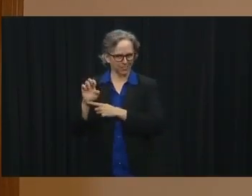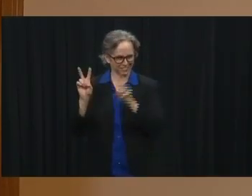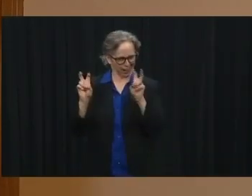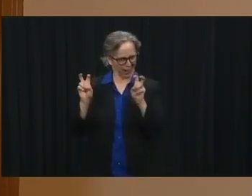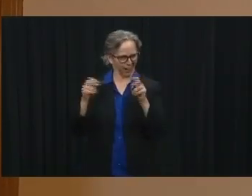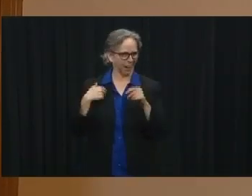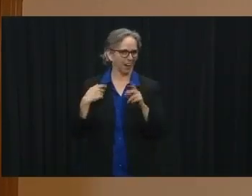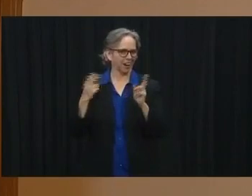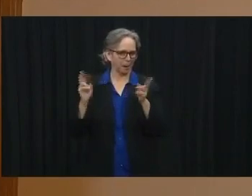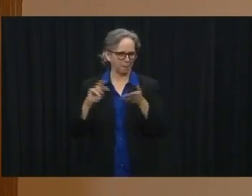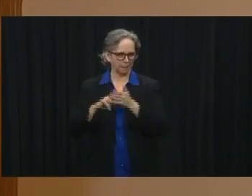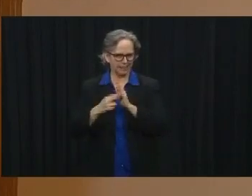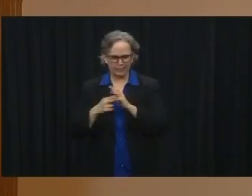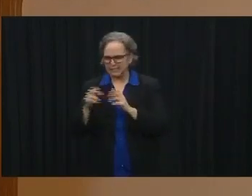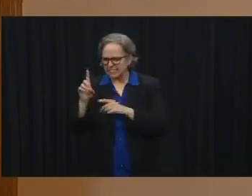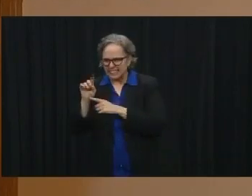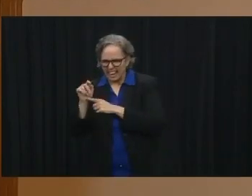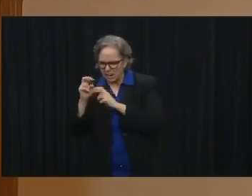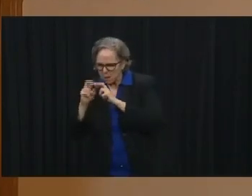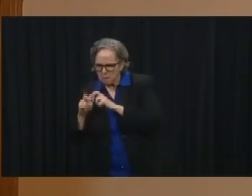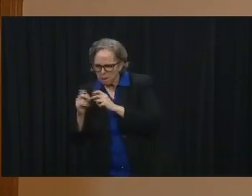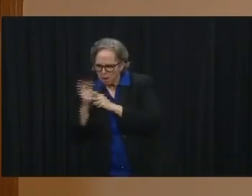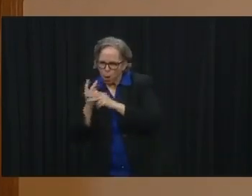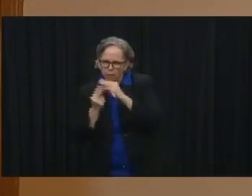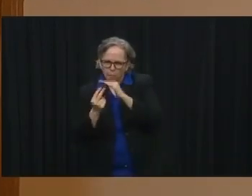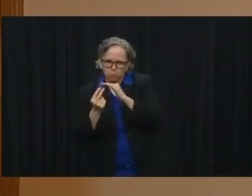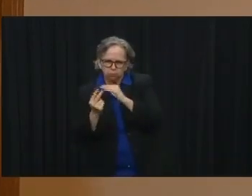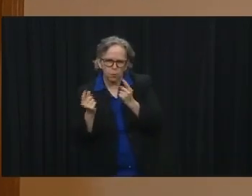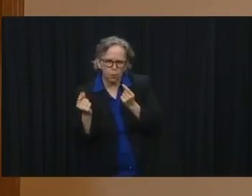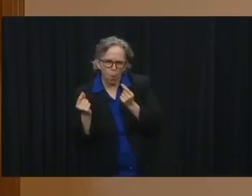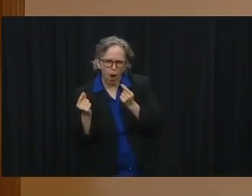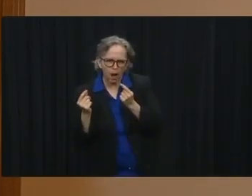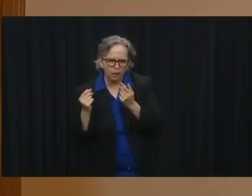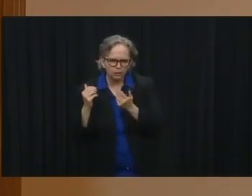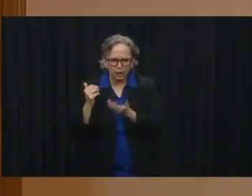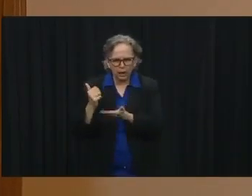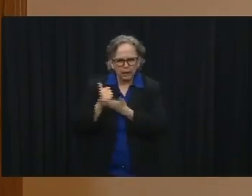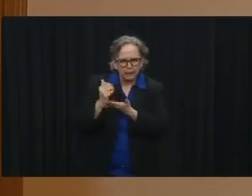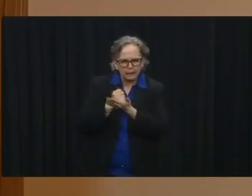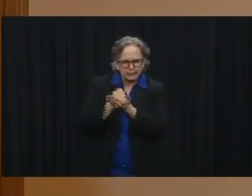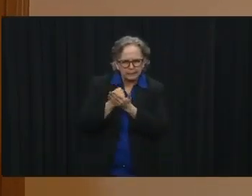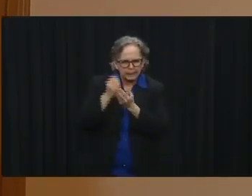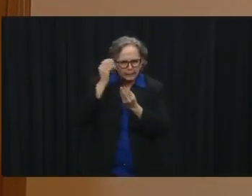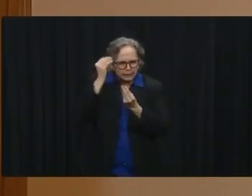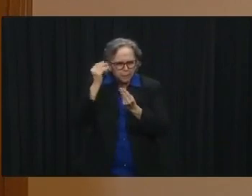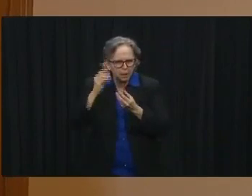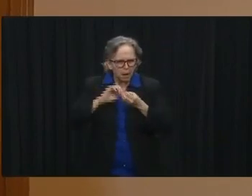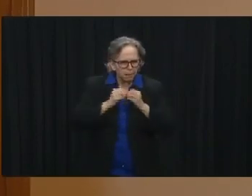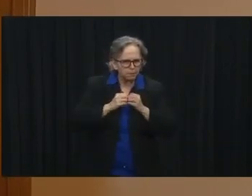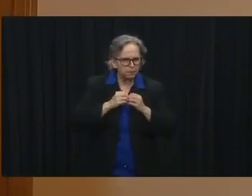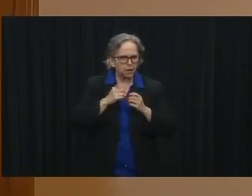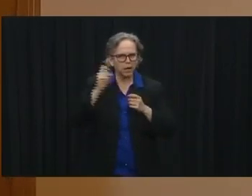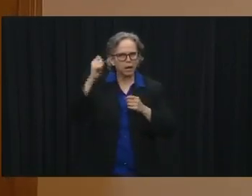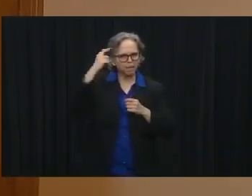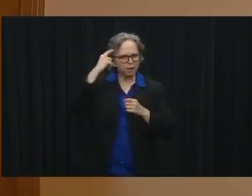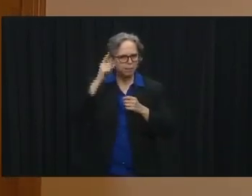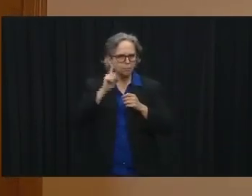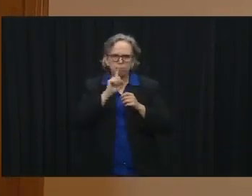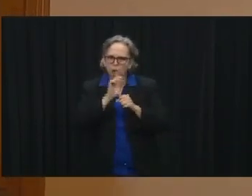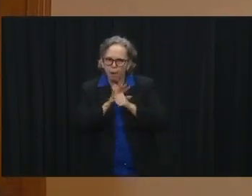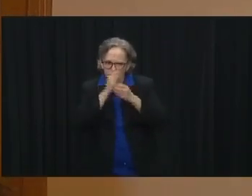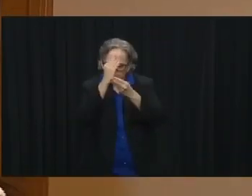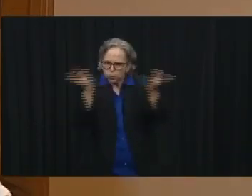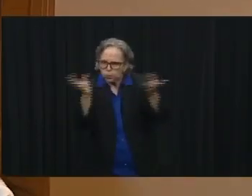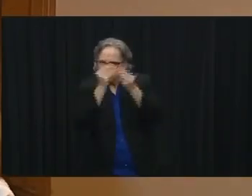analysts who are working to bring you the kind of data that the governor has promised, and in trying to be as transparent